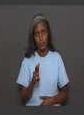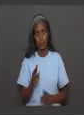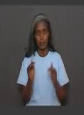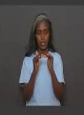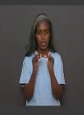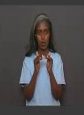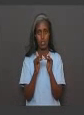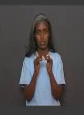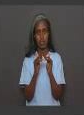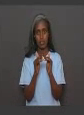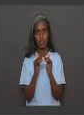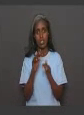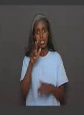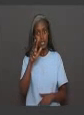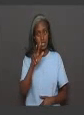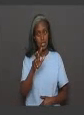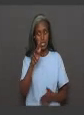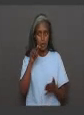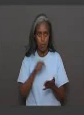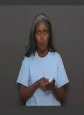P2 equals